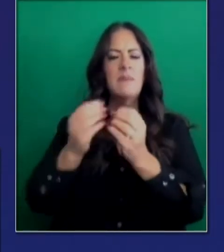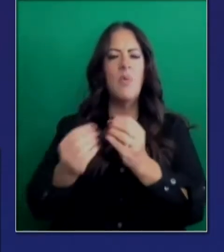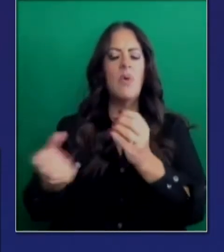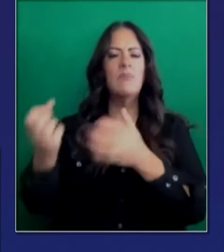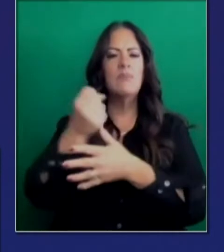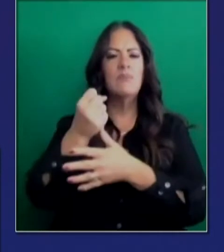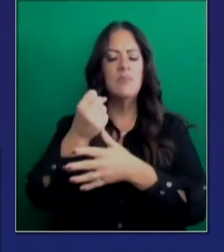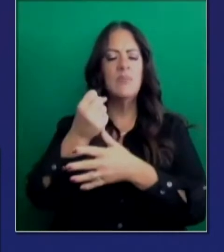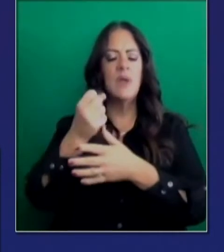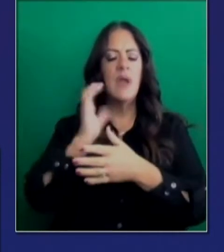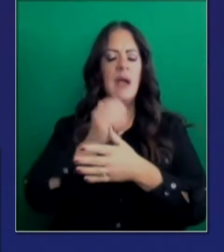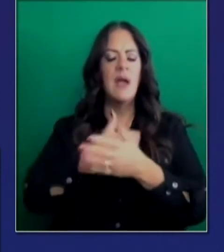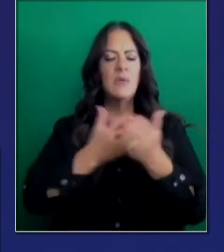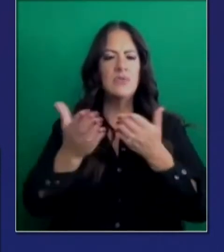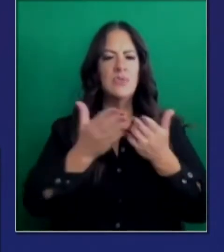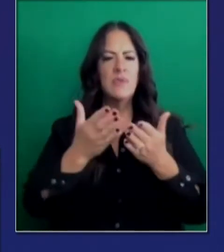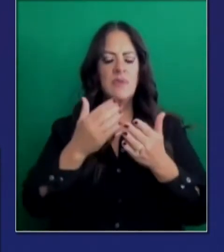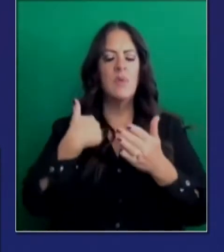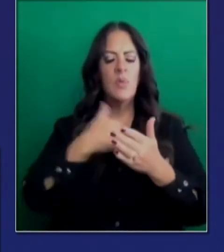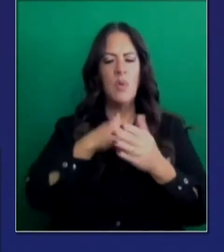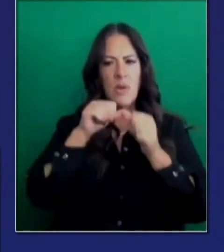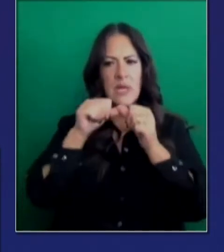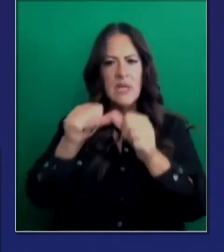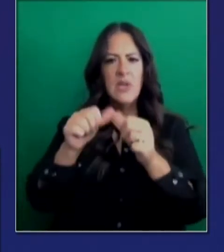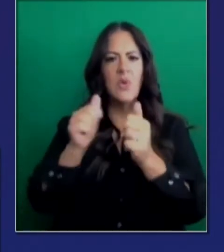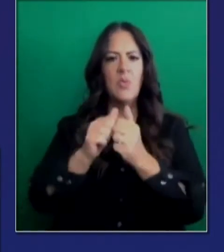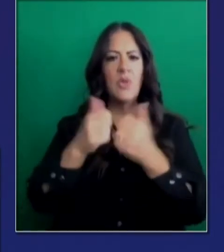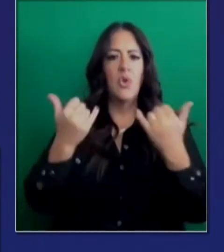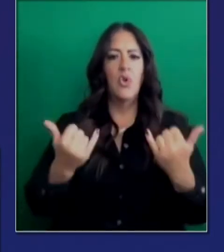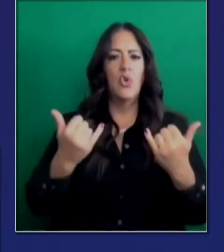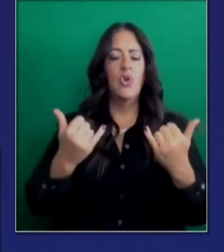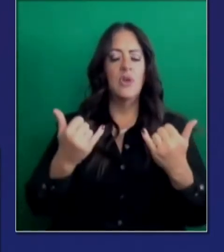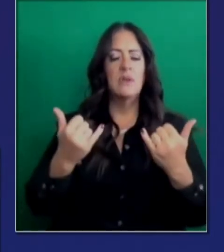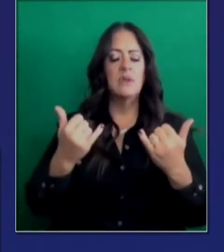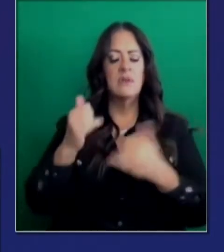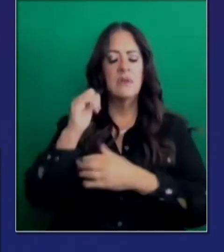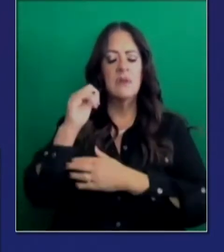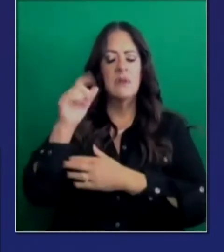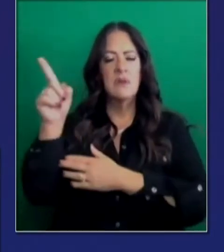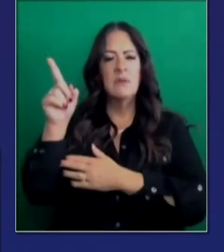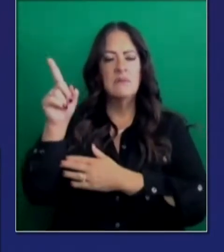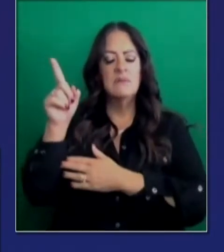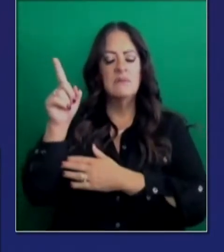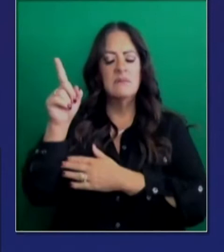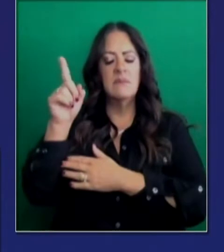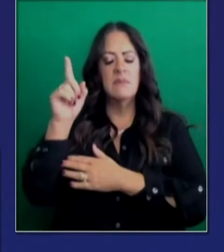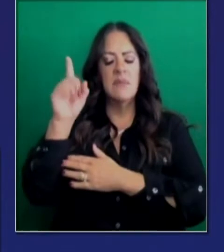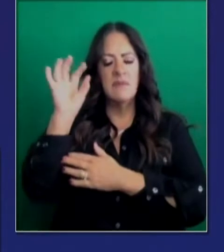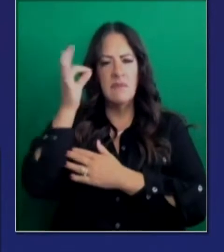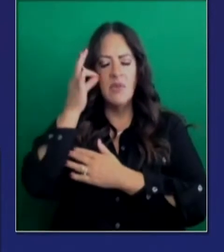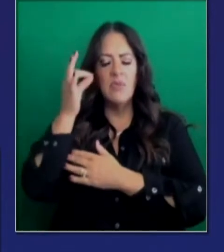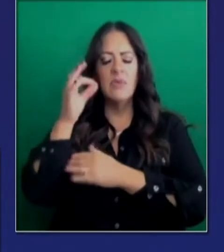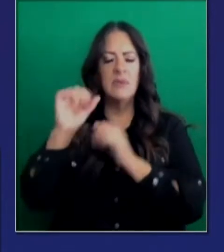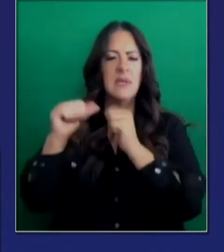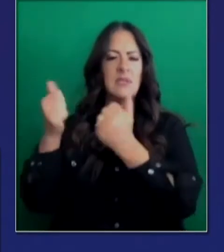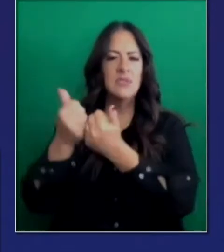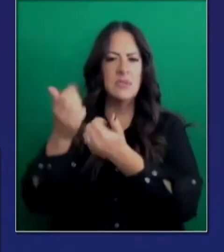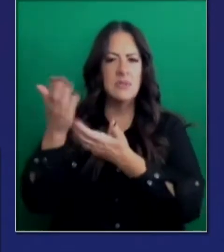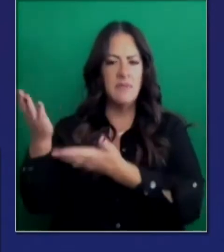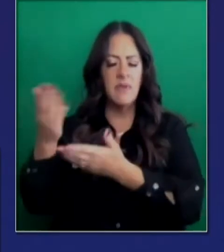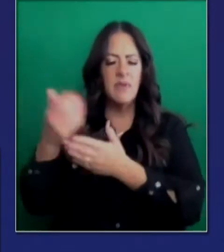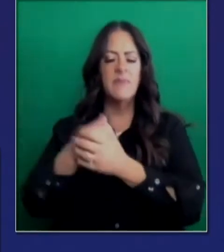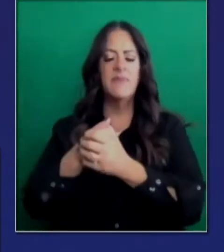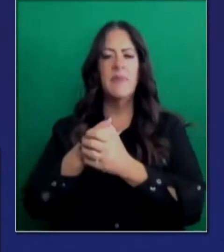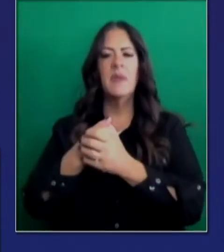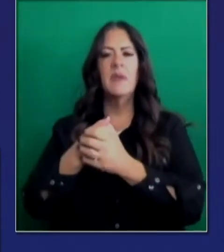next 9-10 days with the current administration and will be among the most essential and top priorities as it relates to the